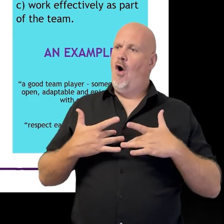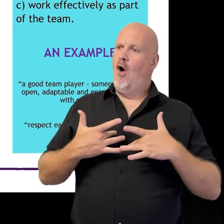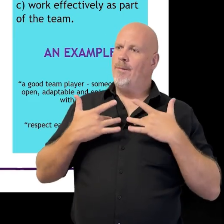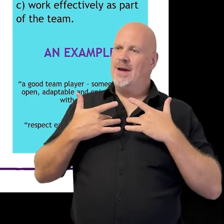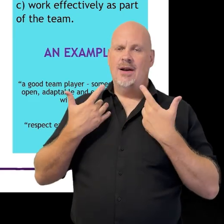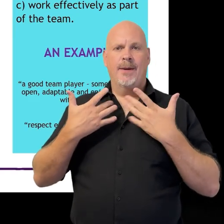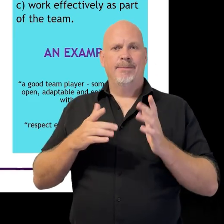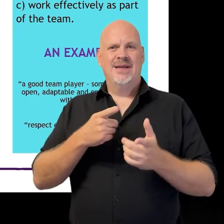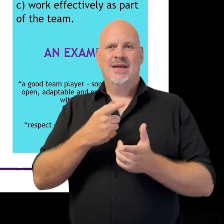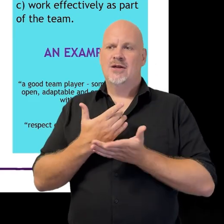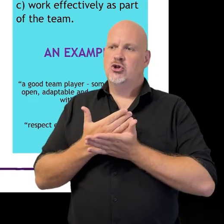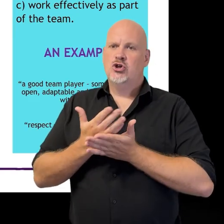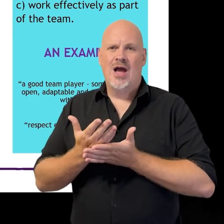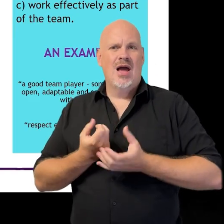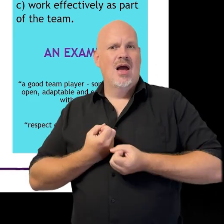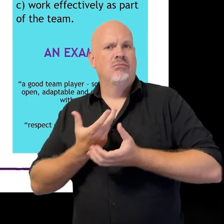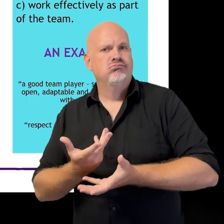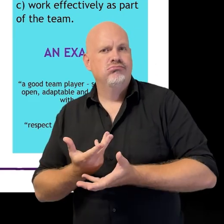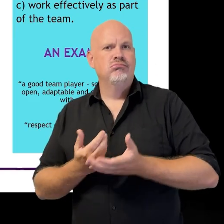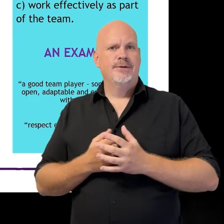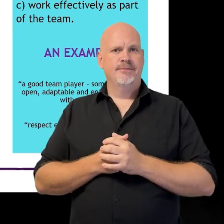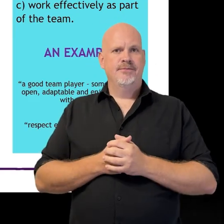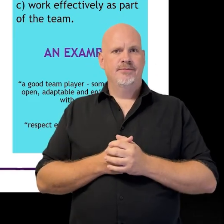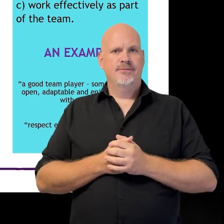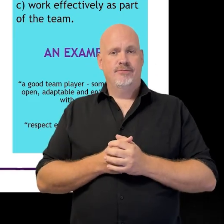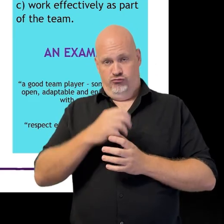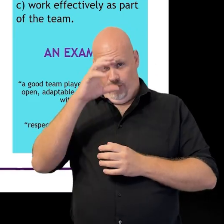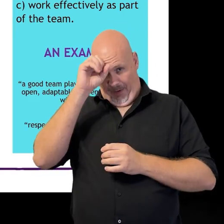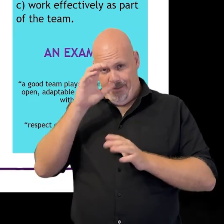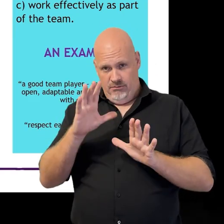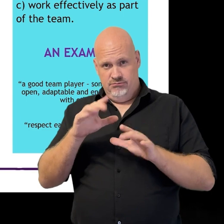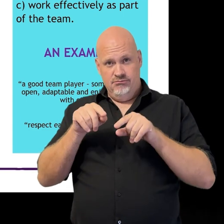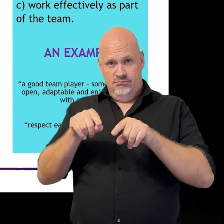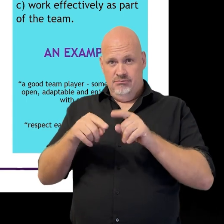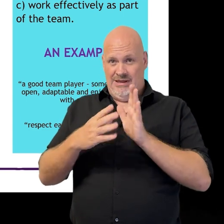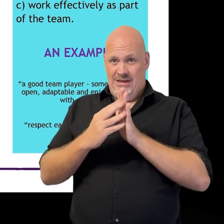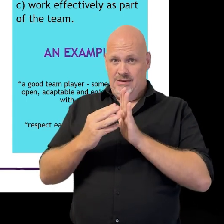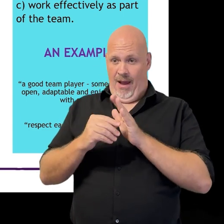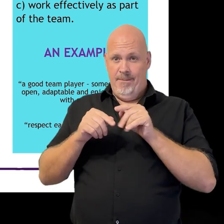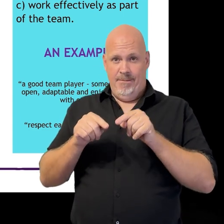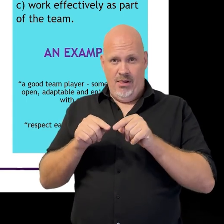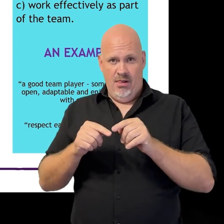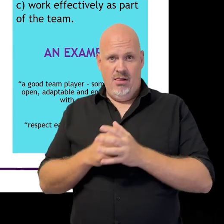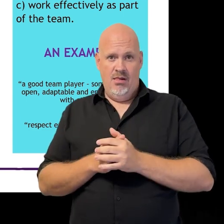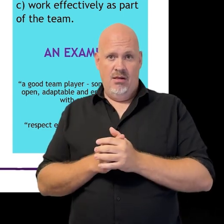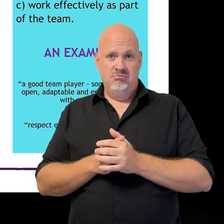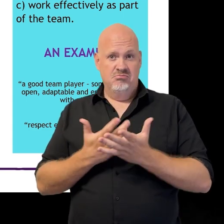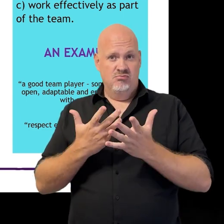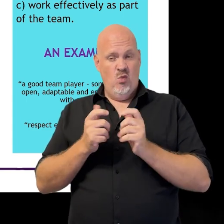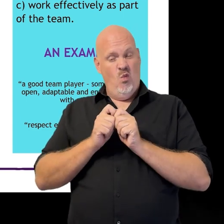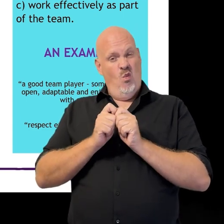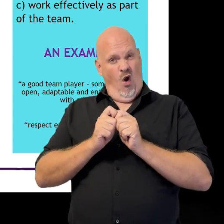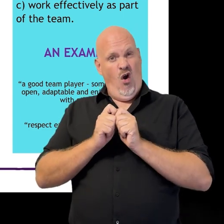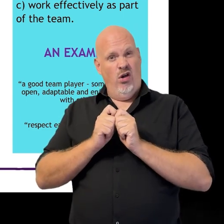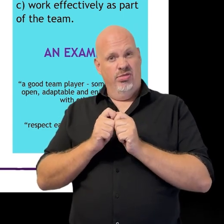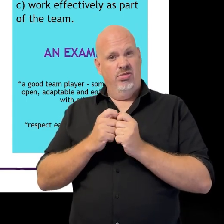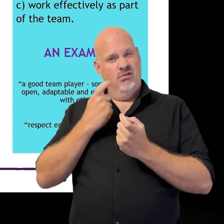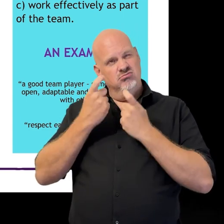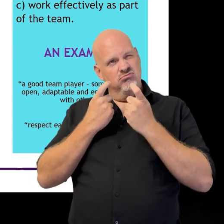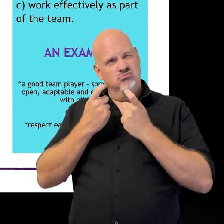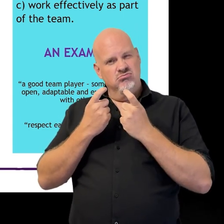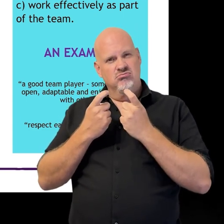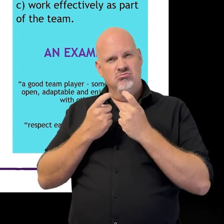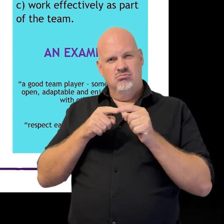opinions. And we want a specific example. Maybe you had some knowledge that was worth inputting to a